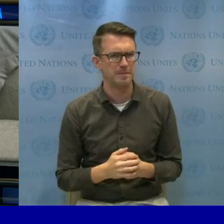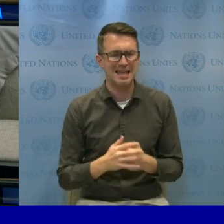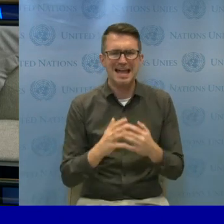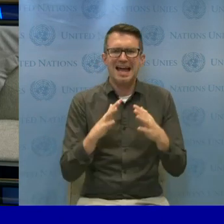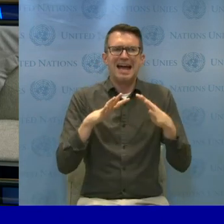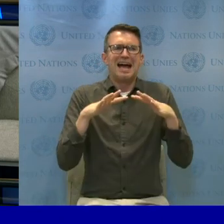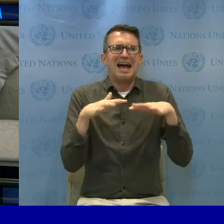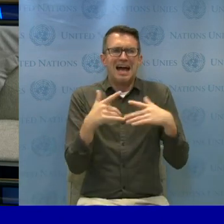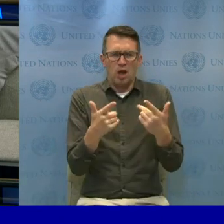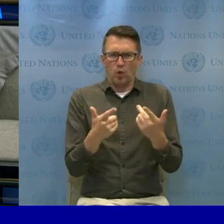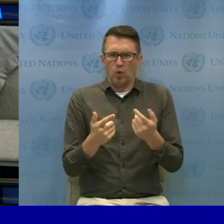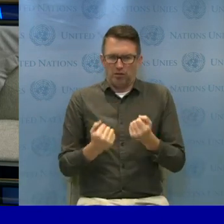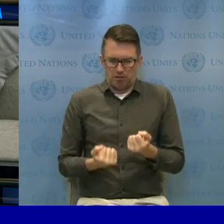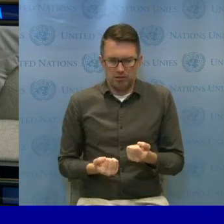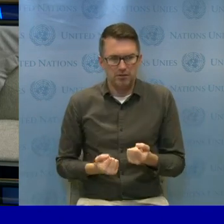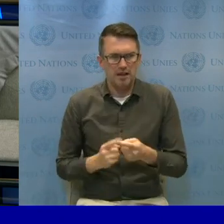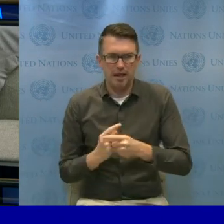standards